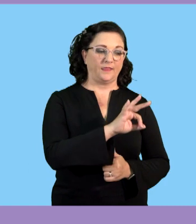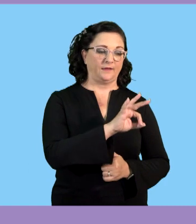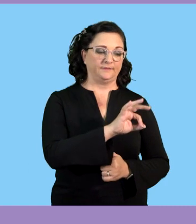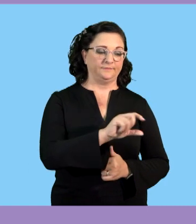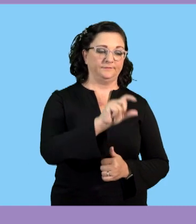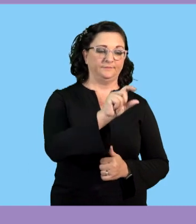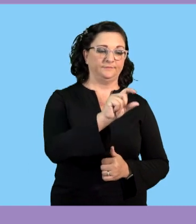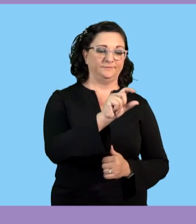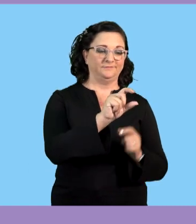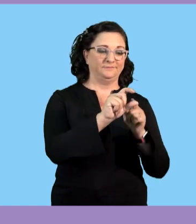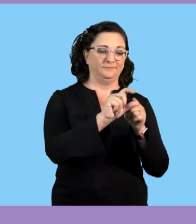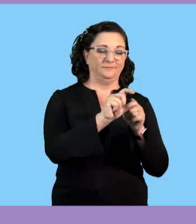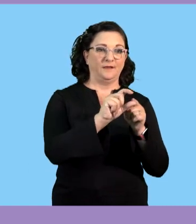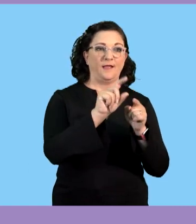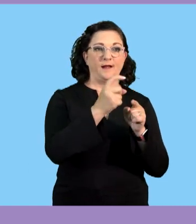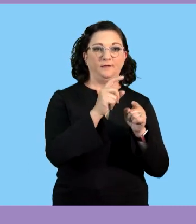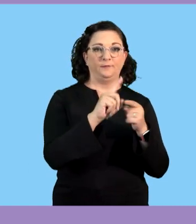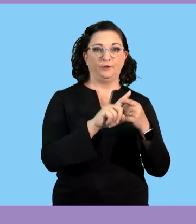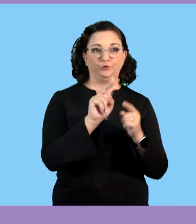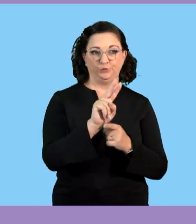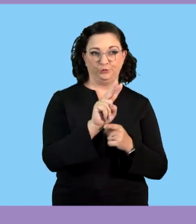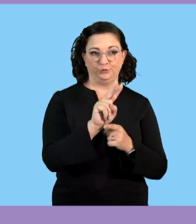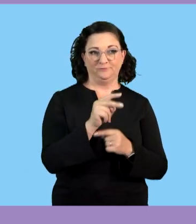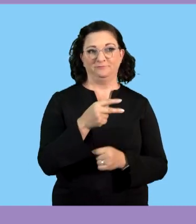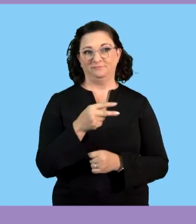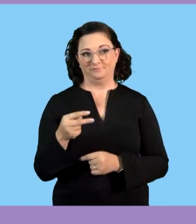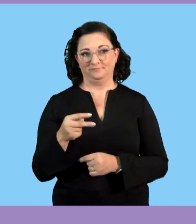3 exponent x plus 2 is equals to 1 divided by